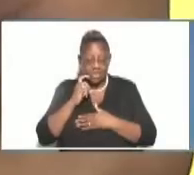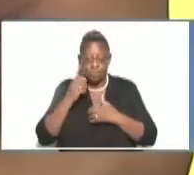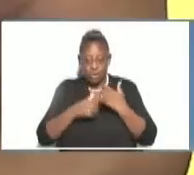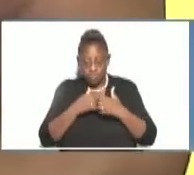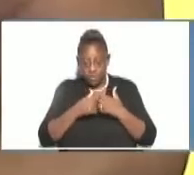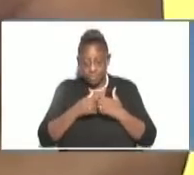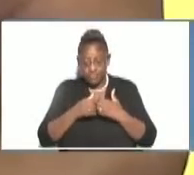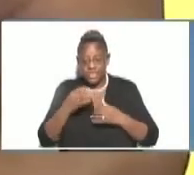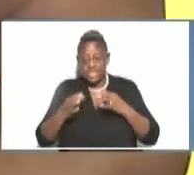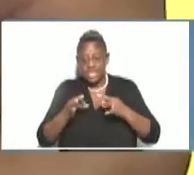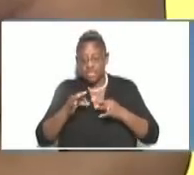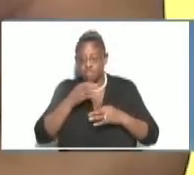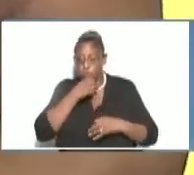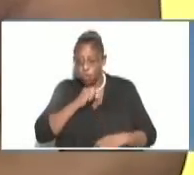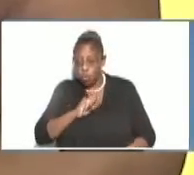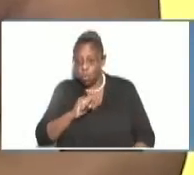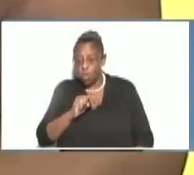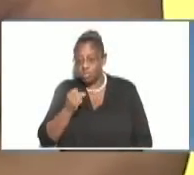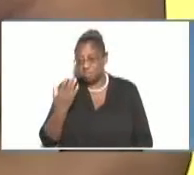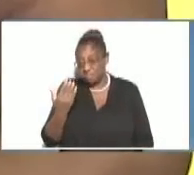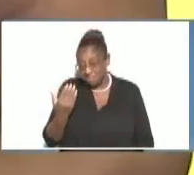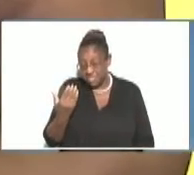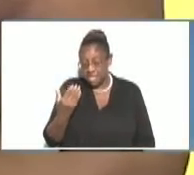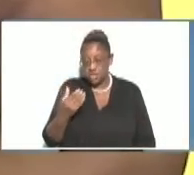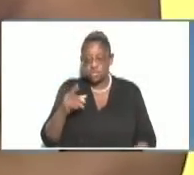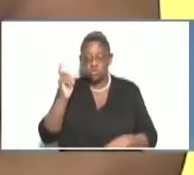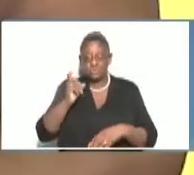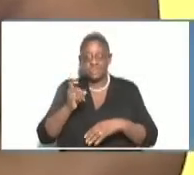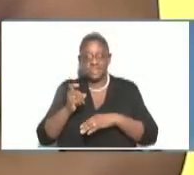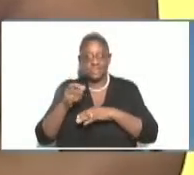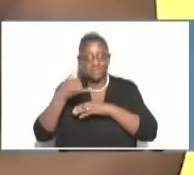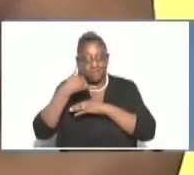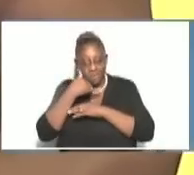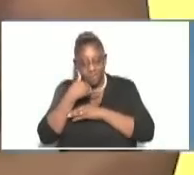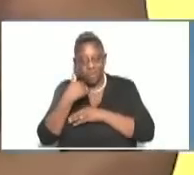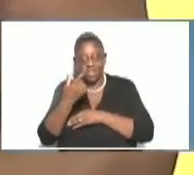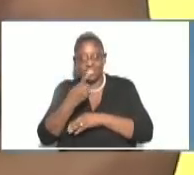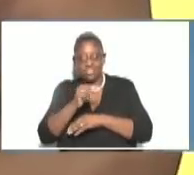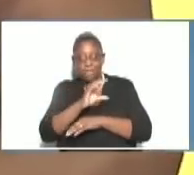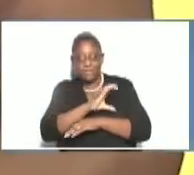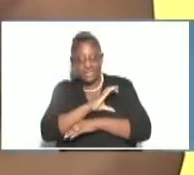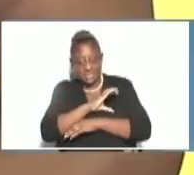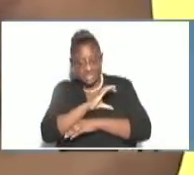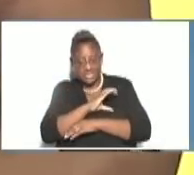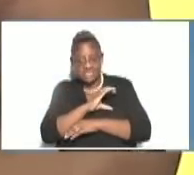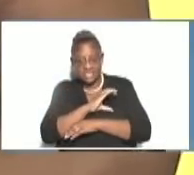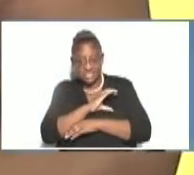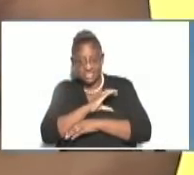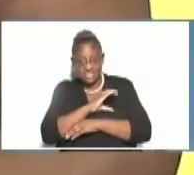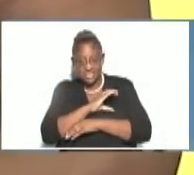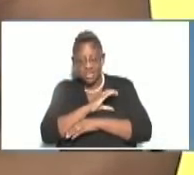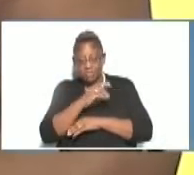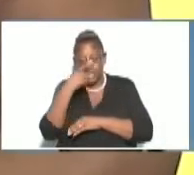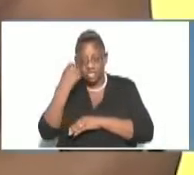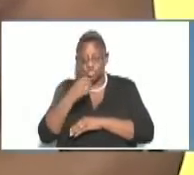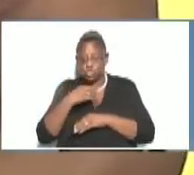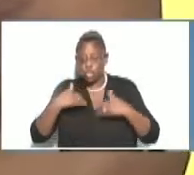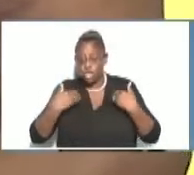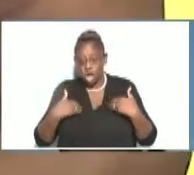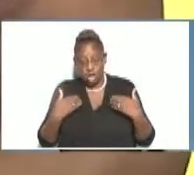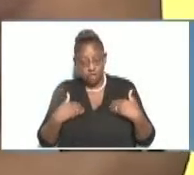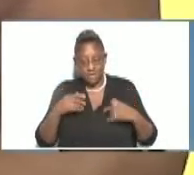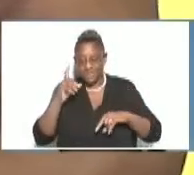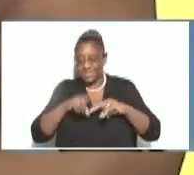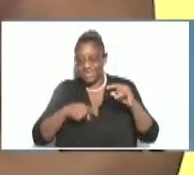once someone of that age, the doctors would know that that child is not in a position to give consent to sexual intercourse. And so